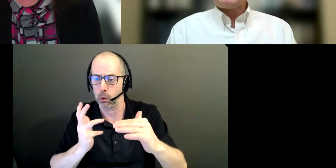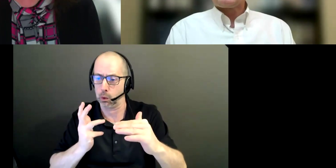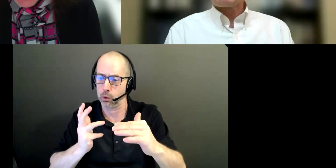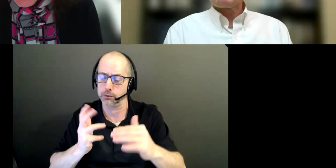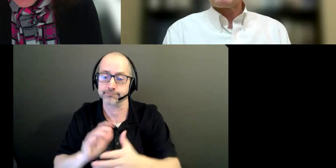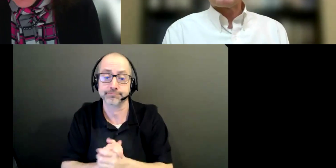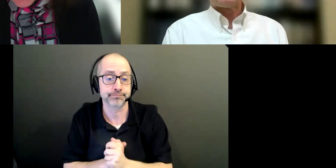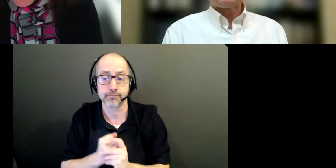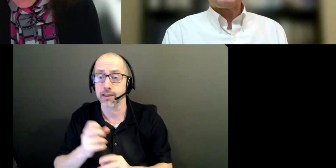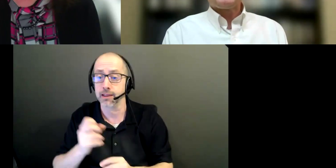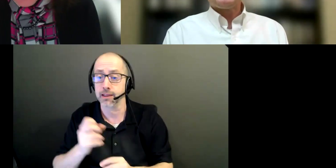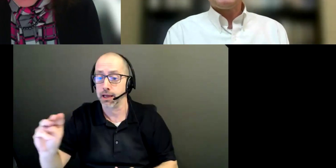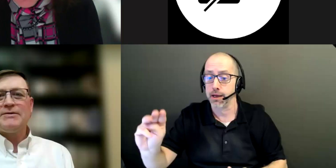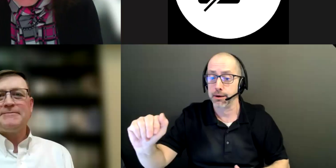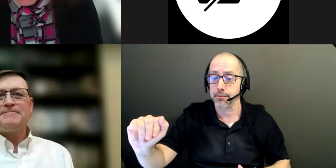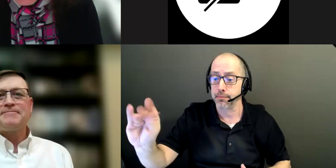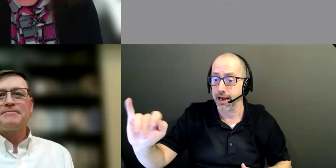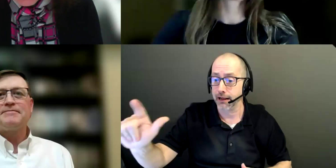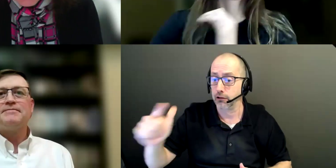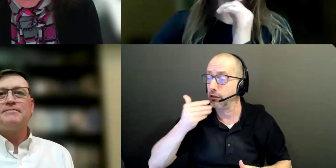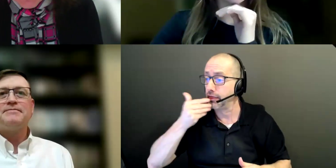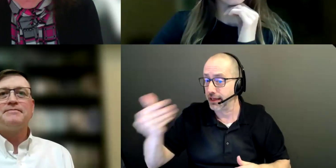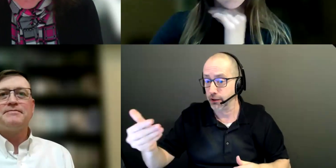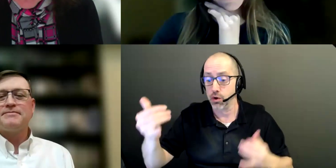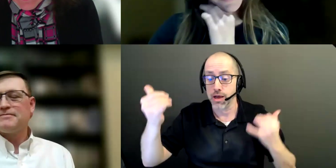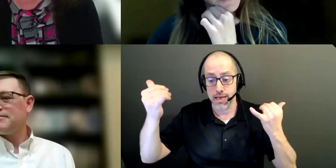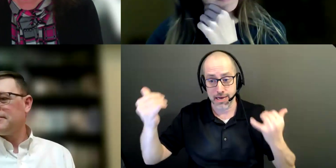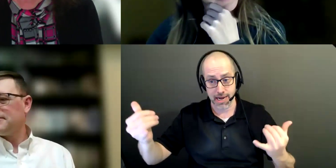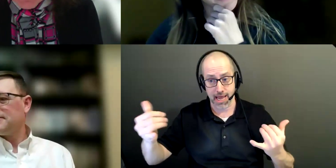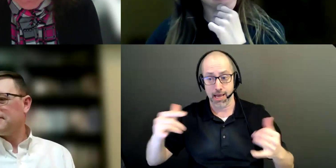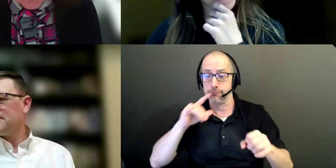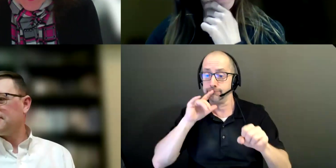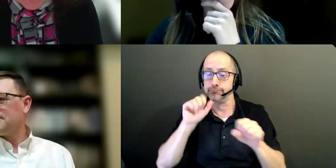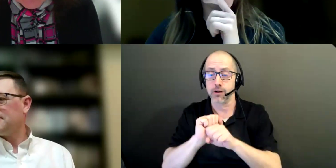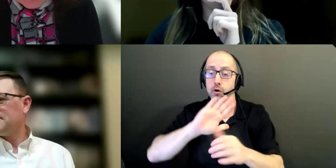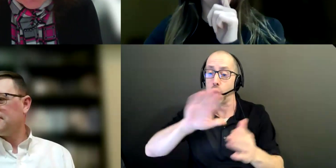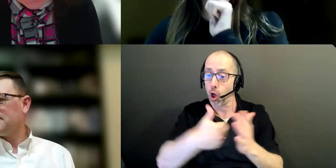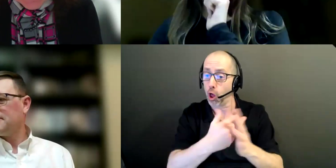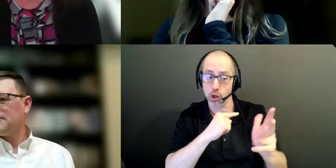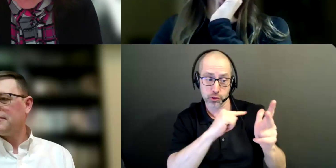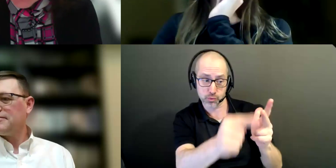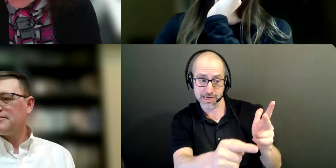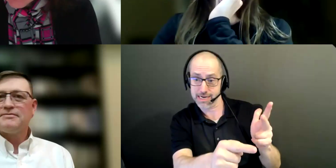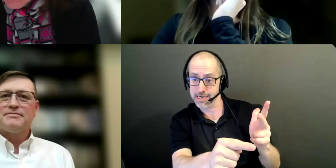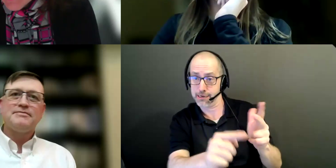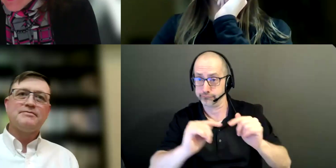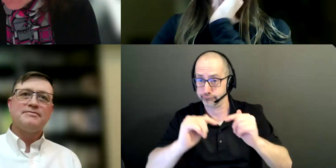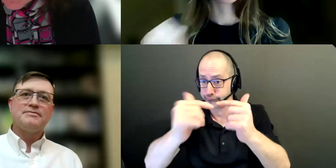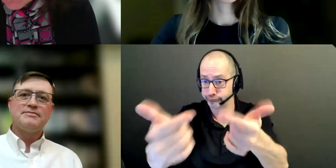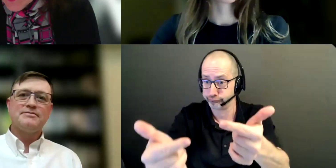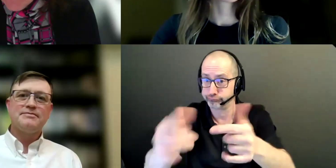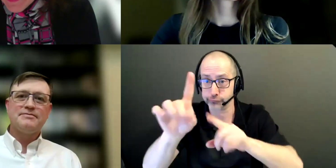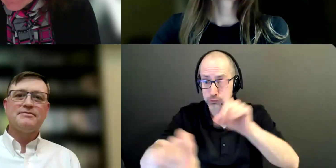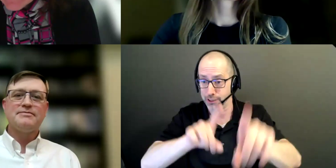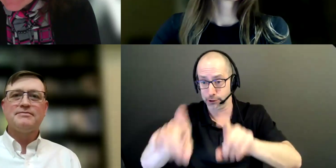Thank you so much, Michael. We're now going to open the Q&A up to all of the presenters.